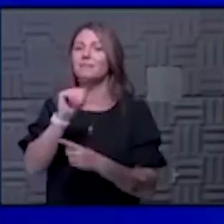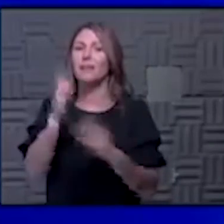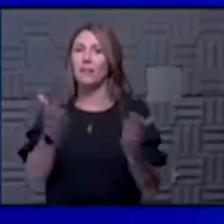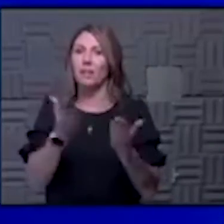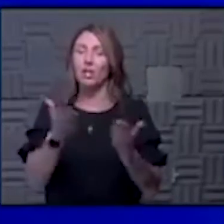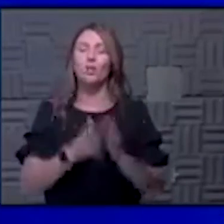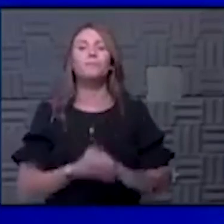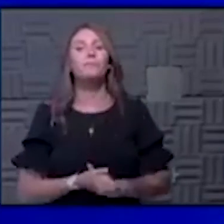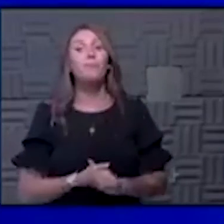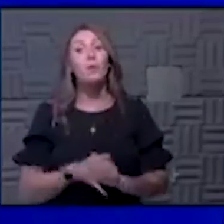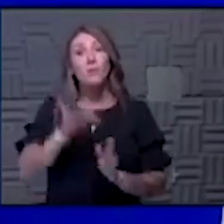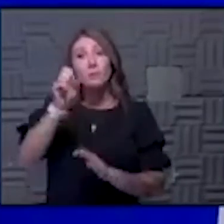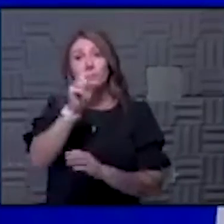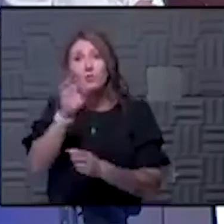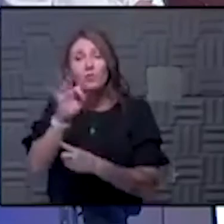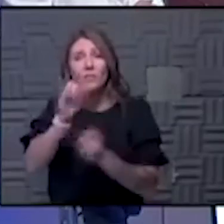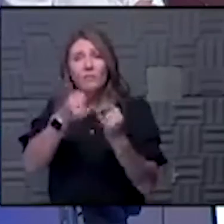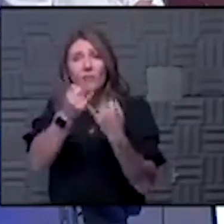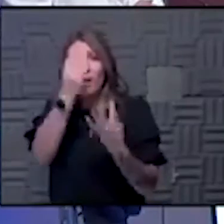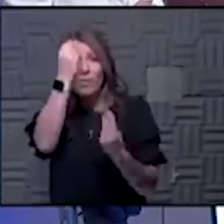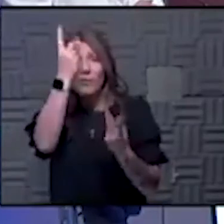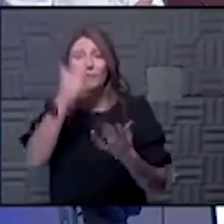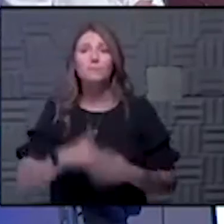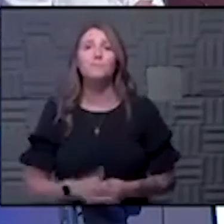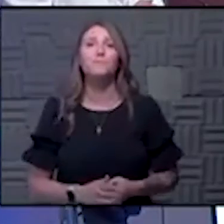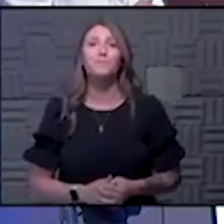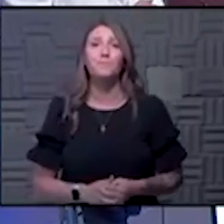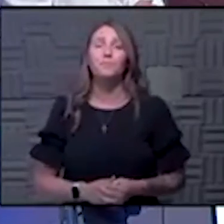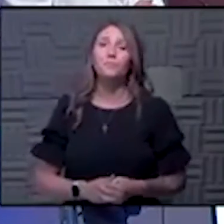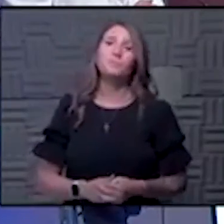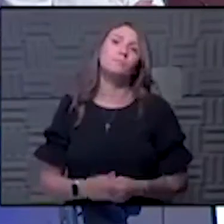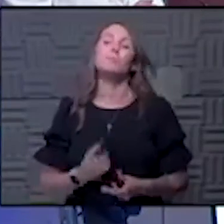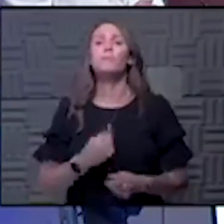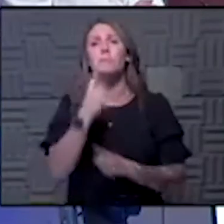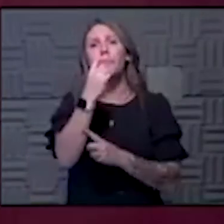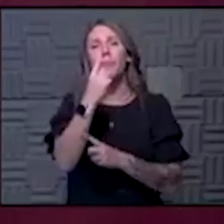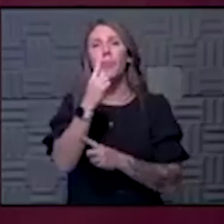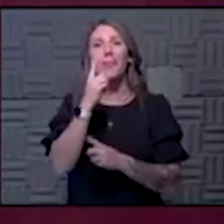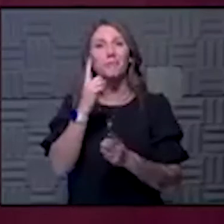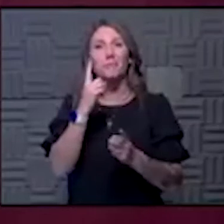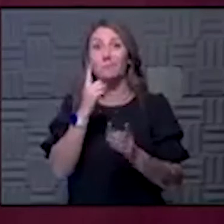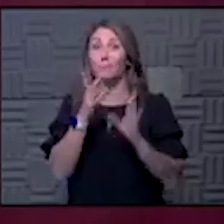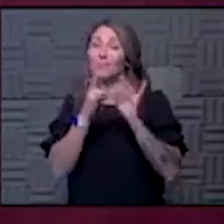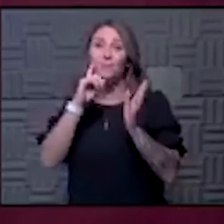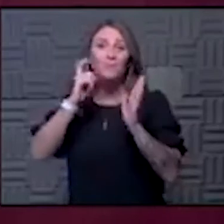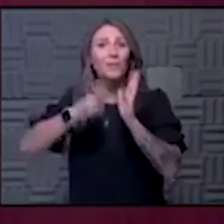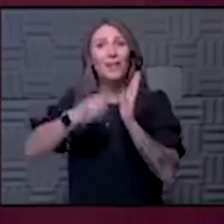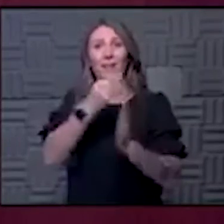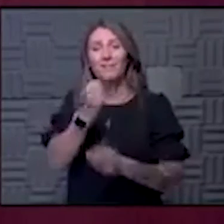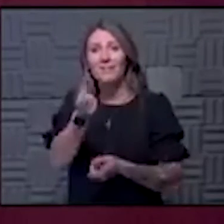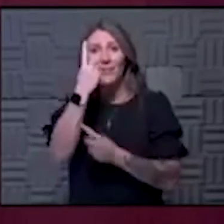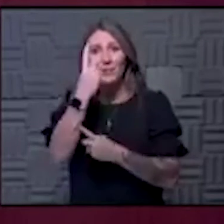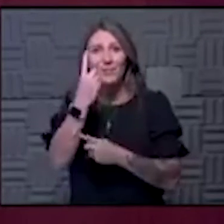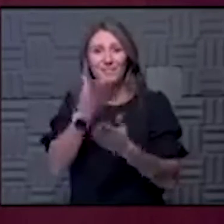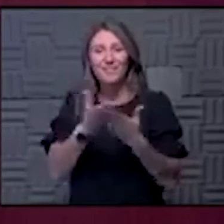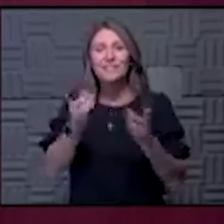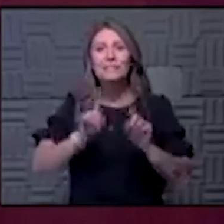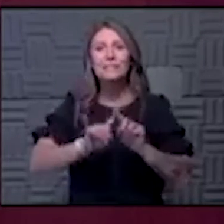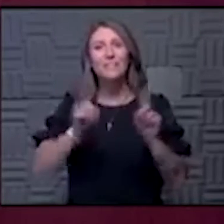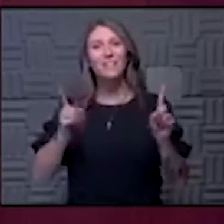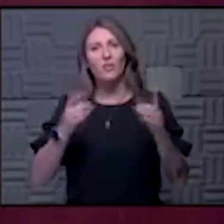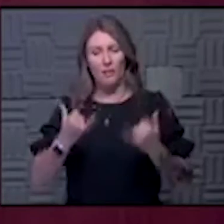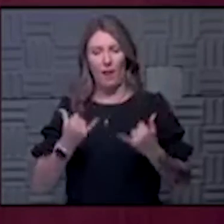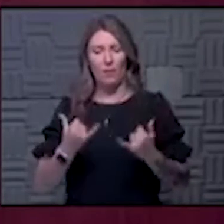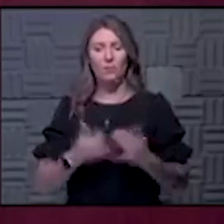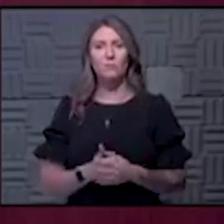Jeff, final thoughts from you today. You know, I think it's just about recognizing and understanding that things are different right now, and